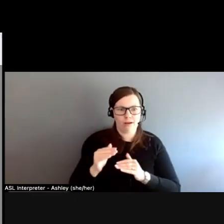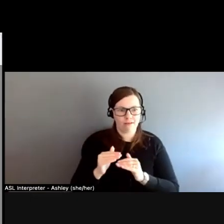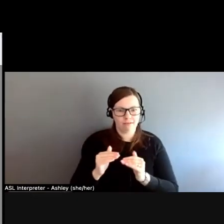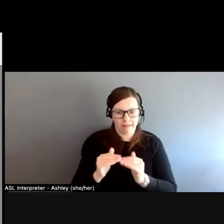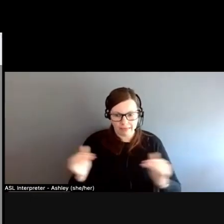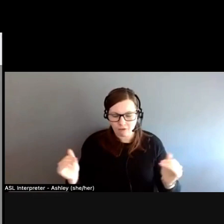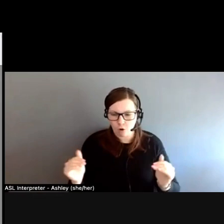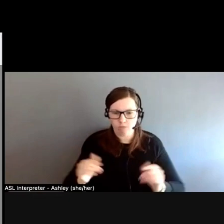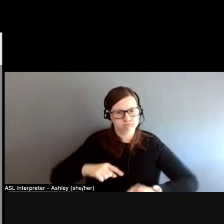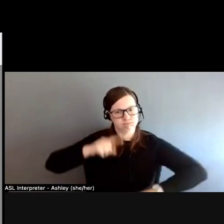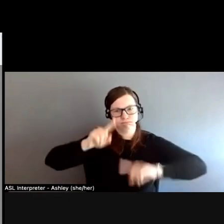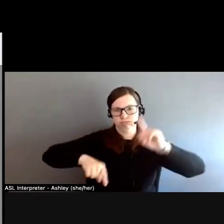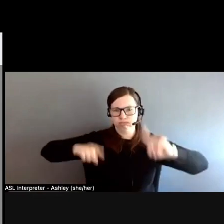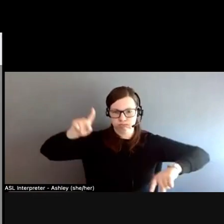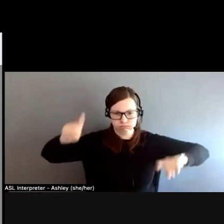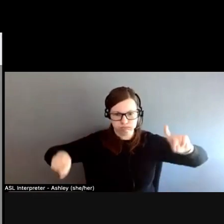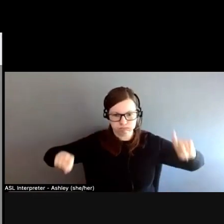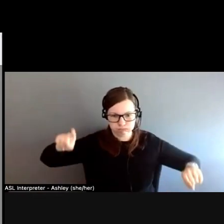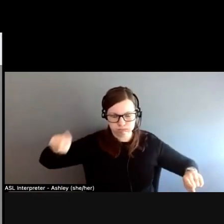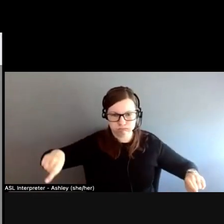challenge finding